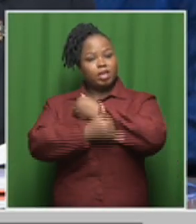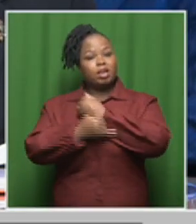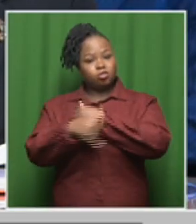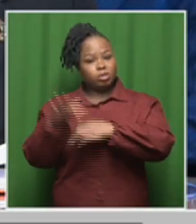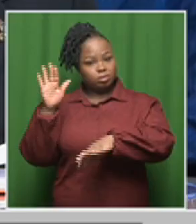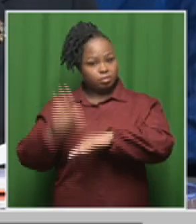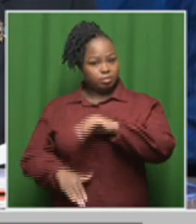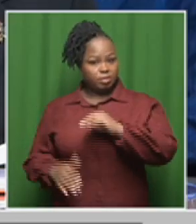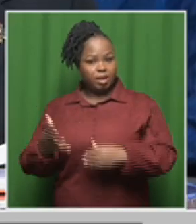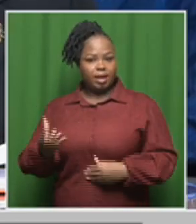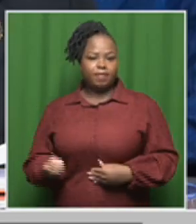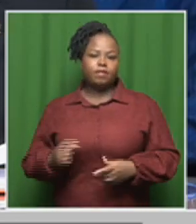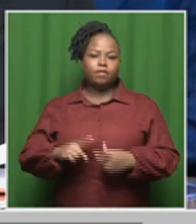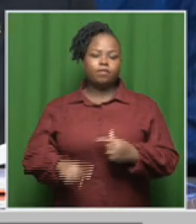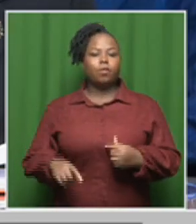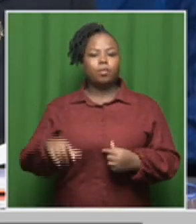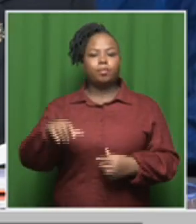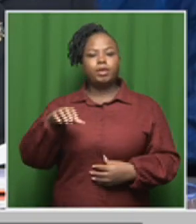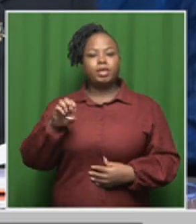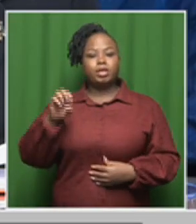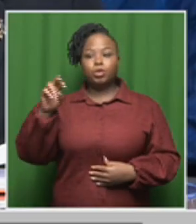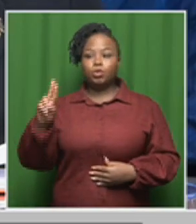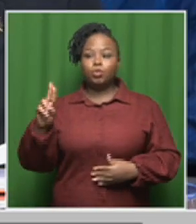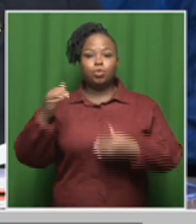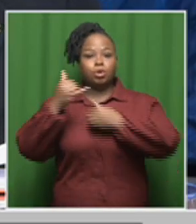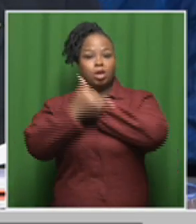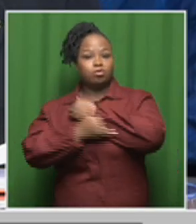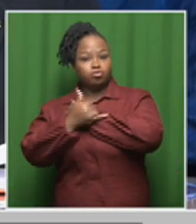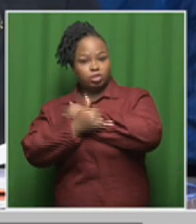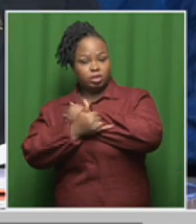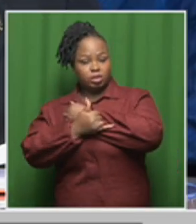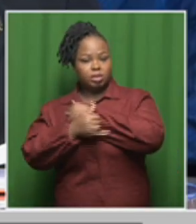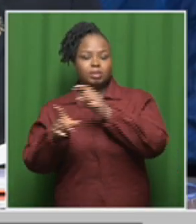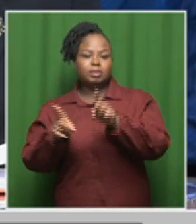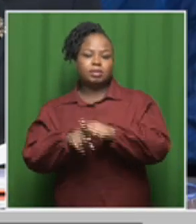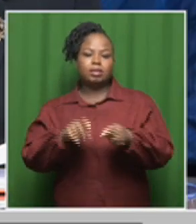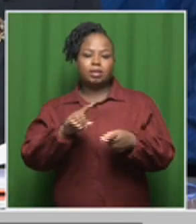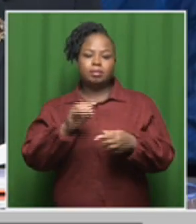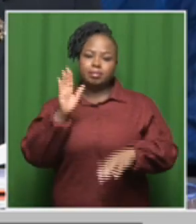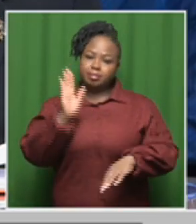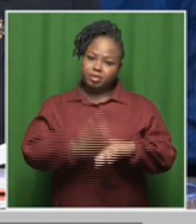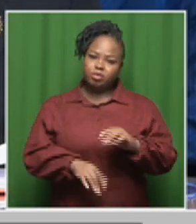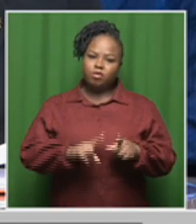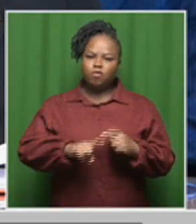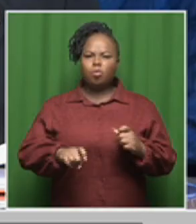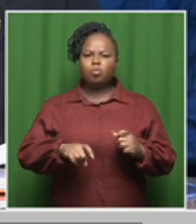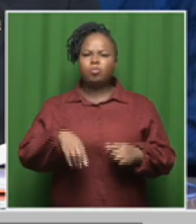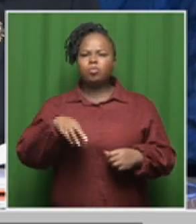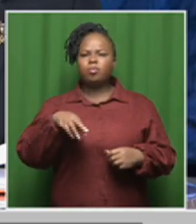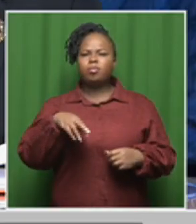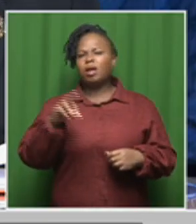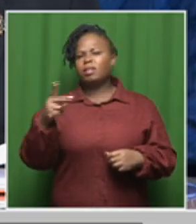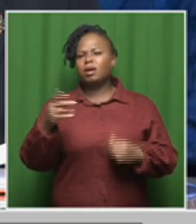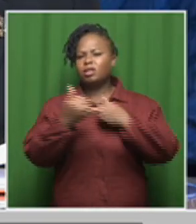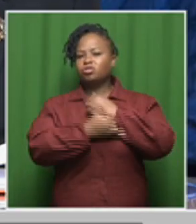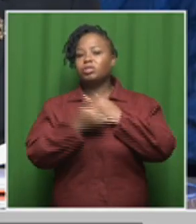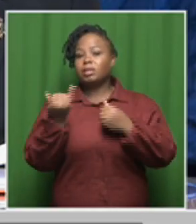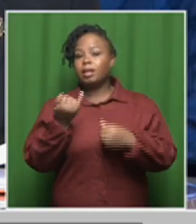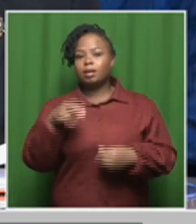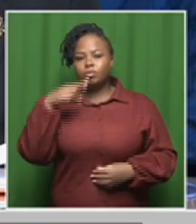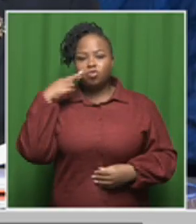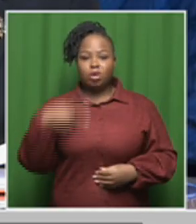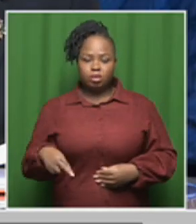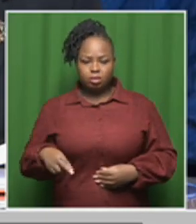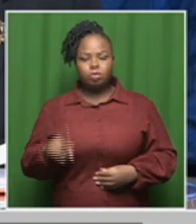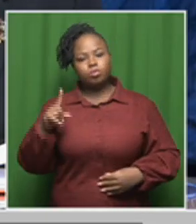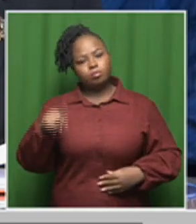European Union countries and also from the United States of America, like Russia, you have to ensure that